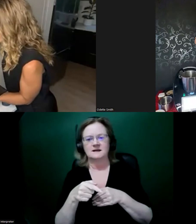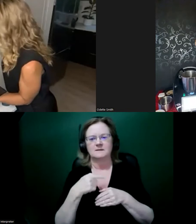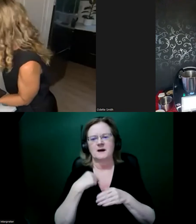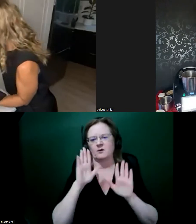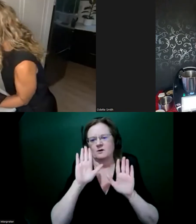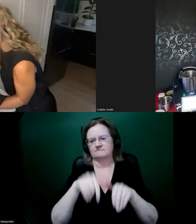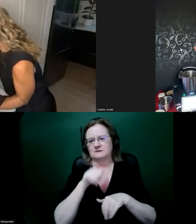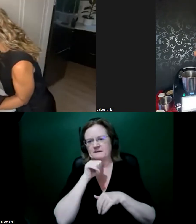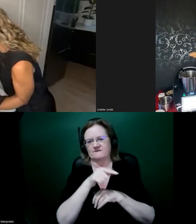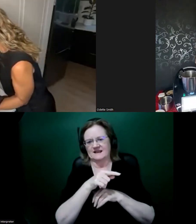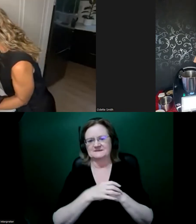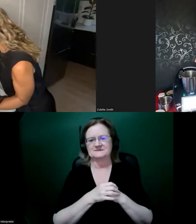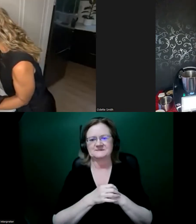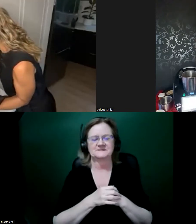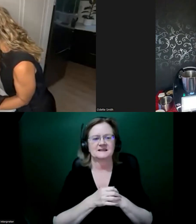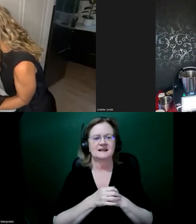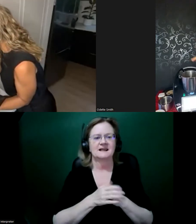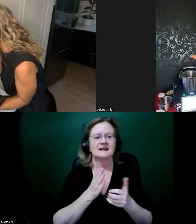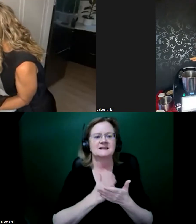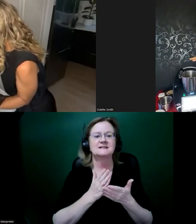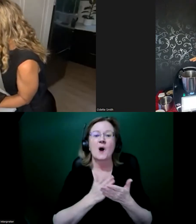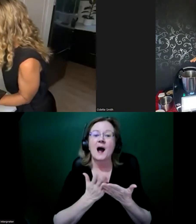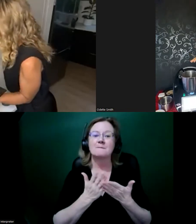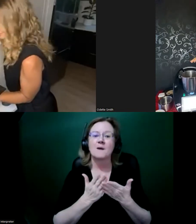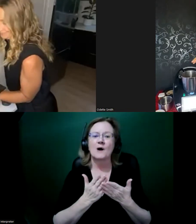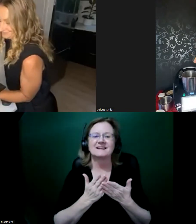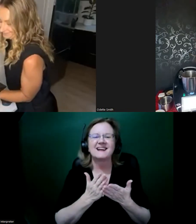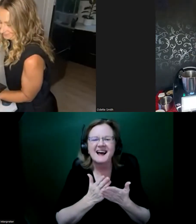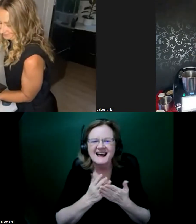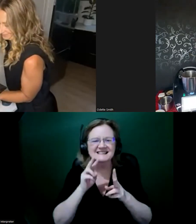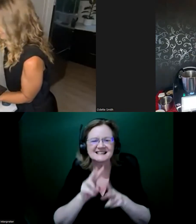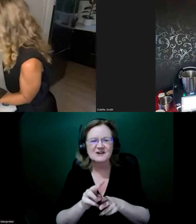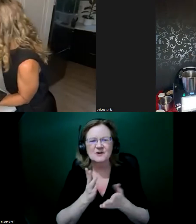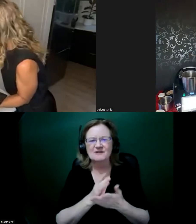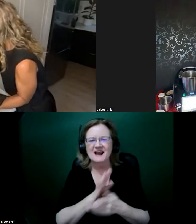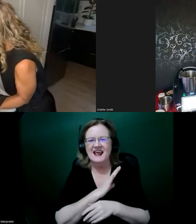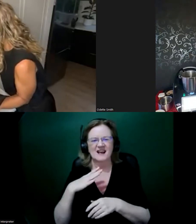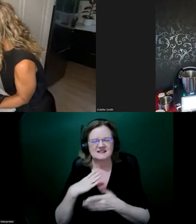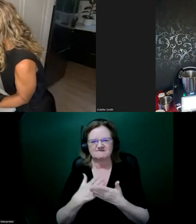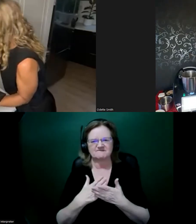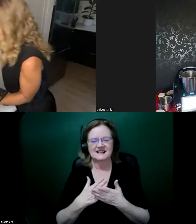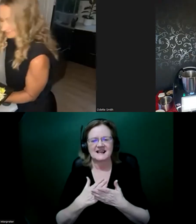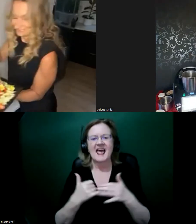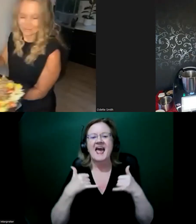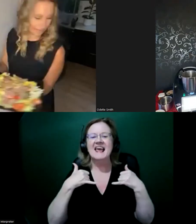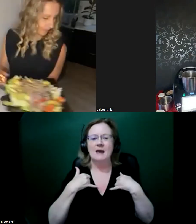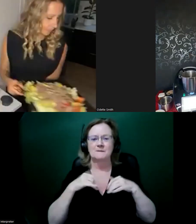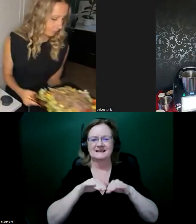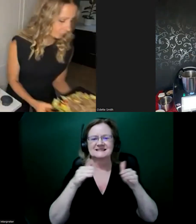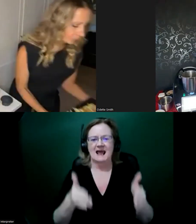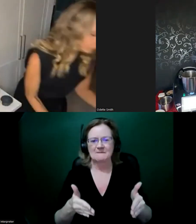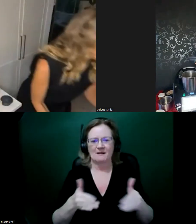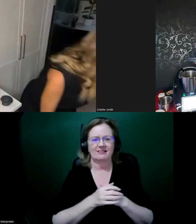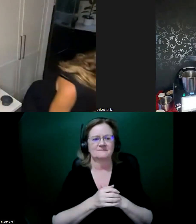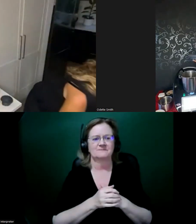much more fun. So I'm actually on a camping table. It's not as glam as it looks, right? So got the little blades up, and we're going to